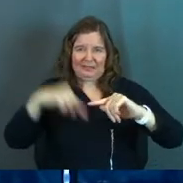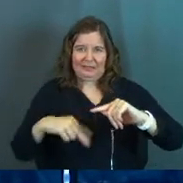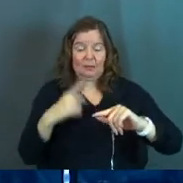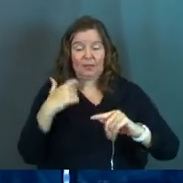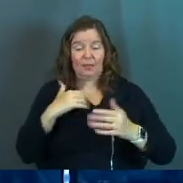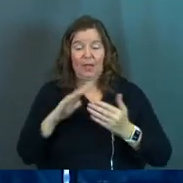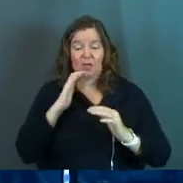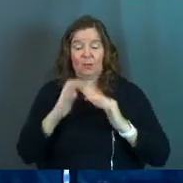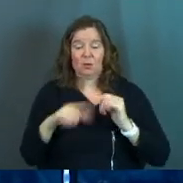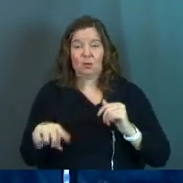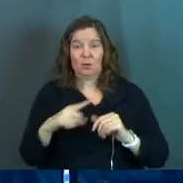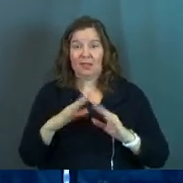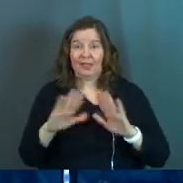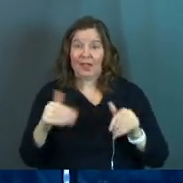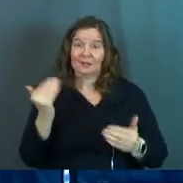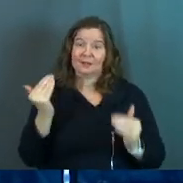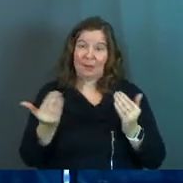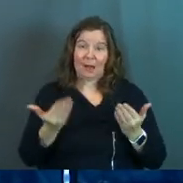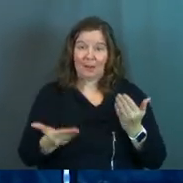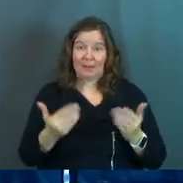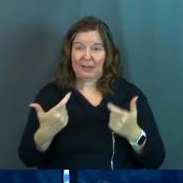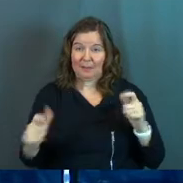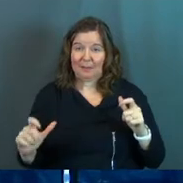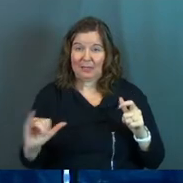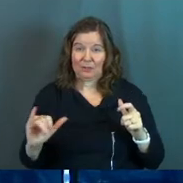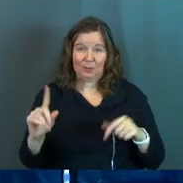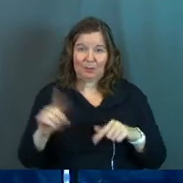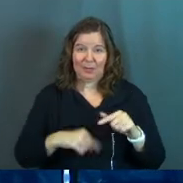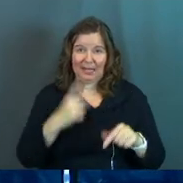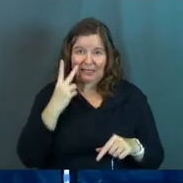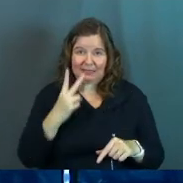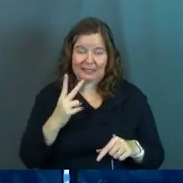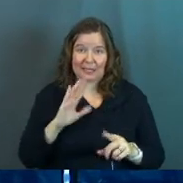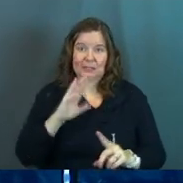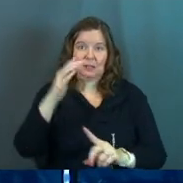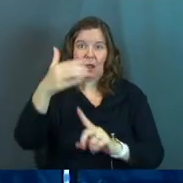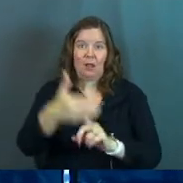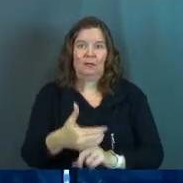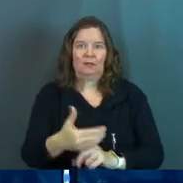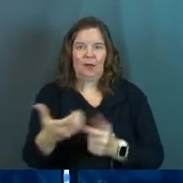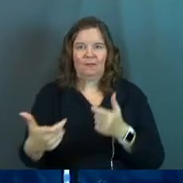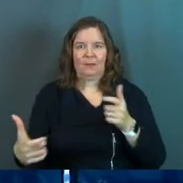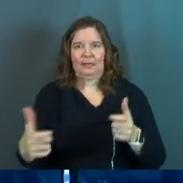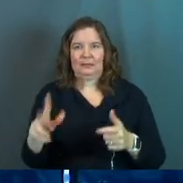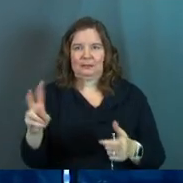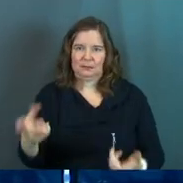that communicates to you the house is probably big too. It's an illusion of bigness.